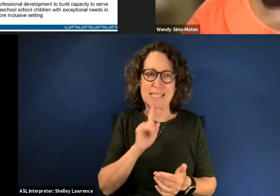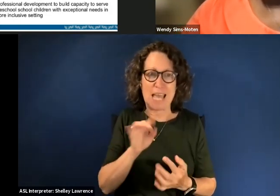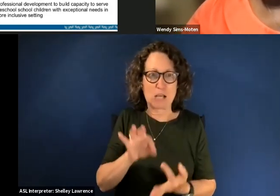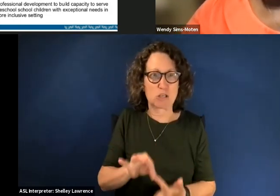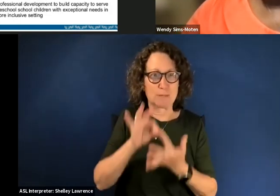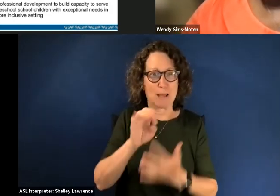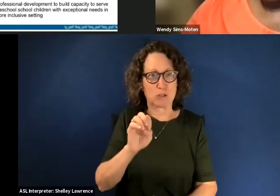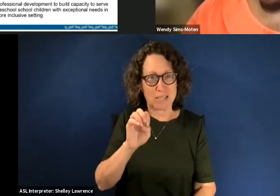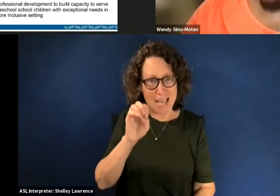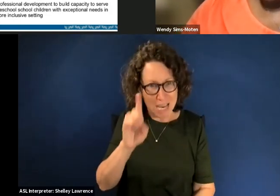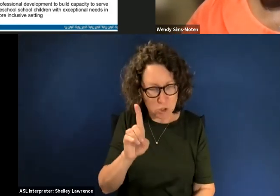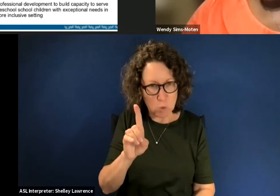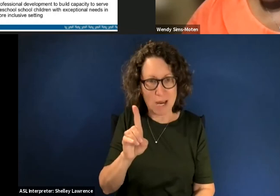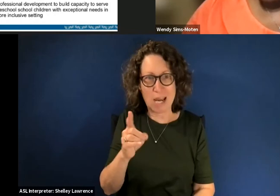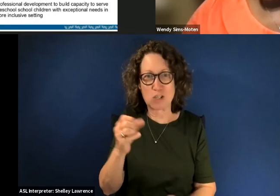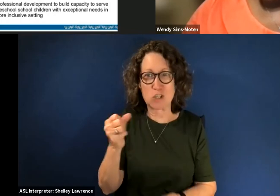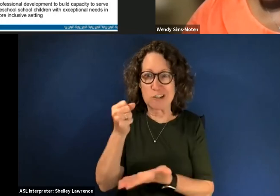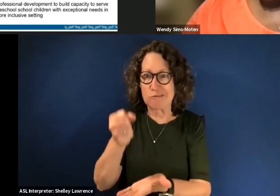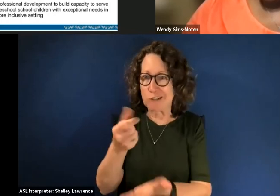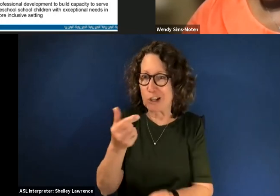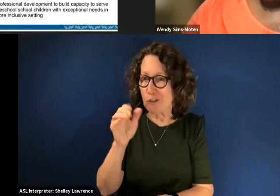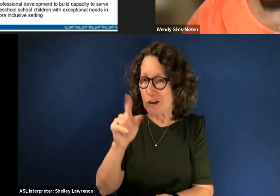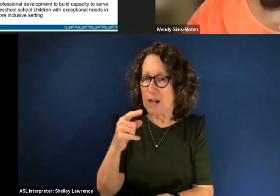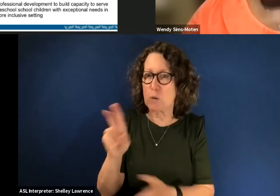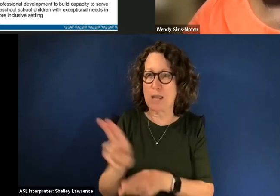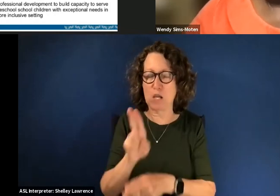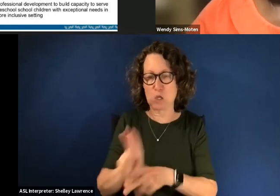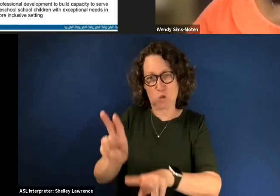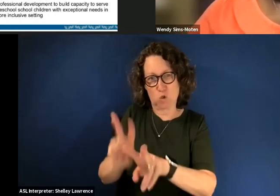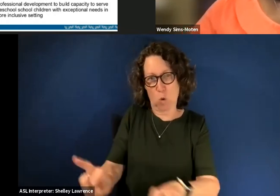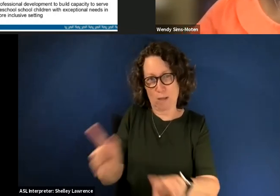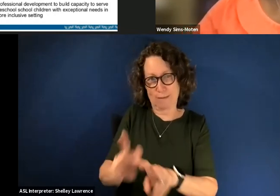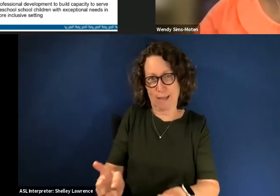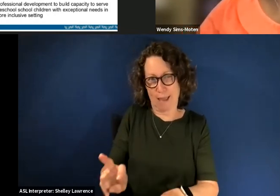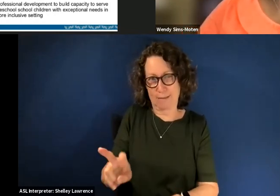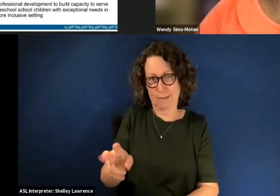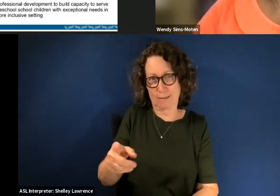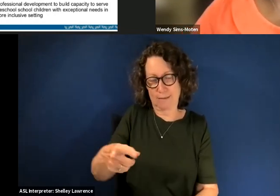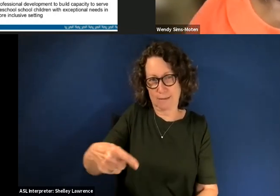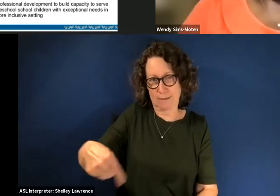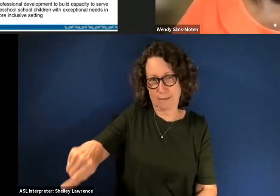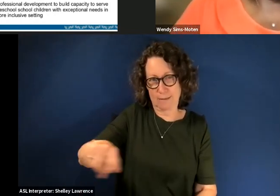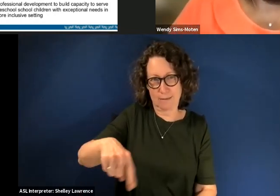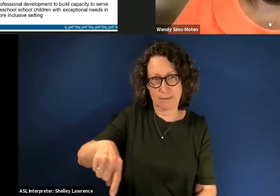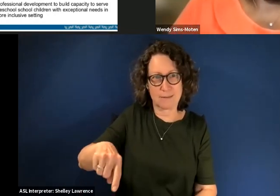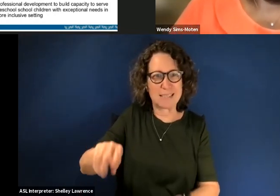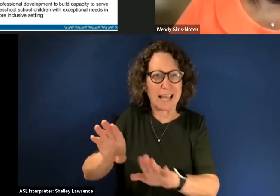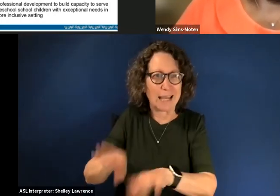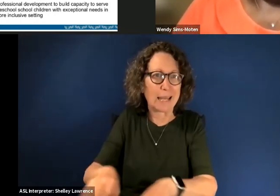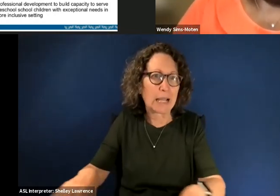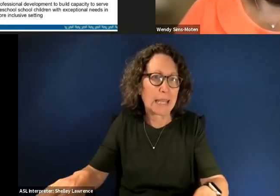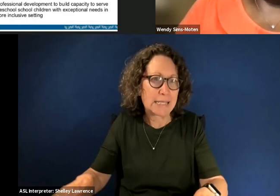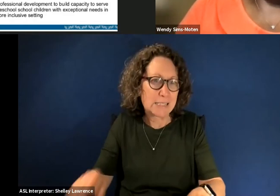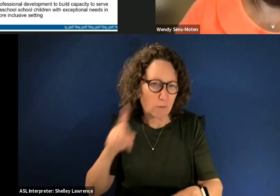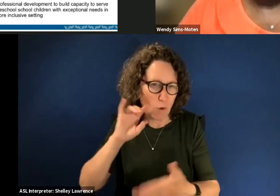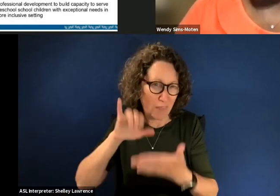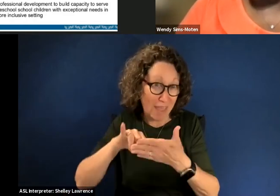special education grant that you can use to assess little kiddos for